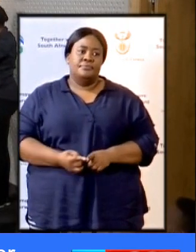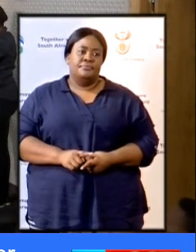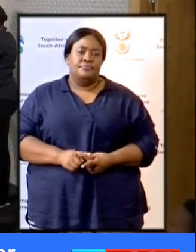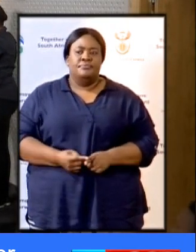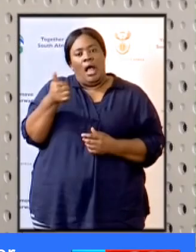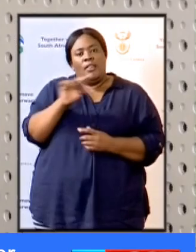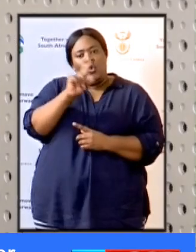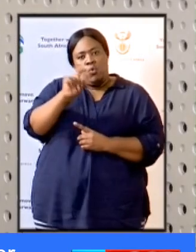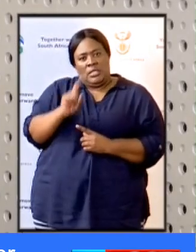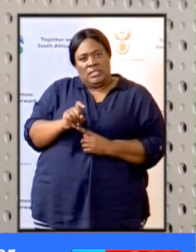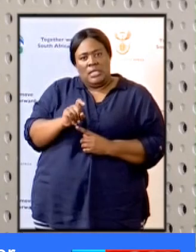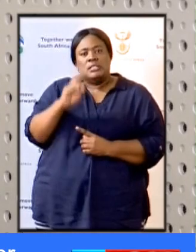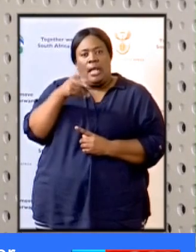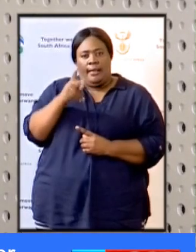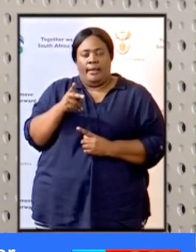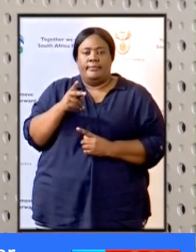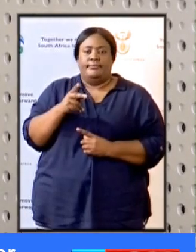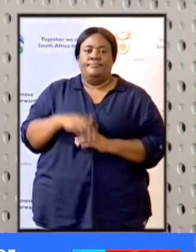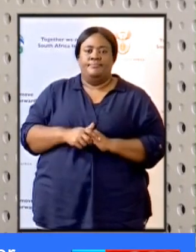round of questions,